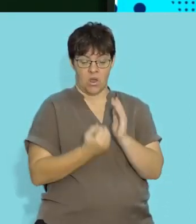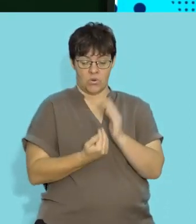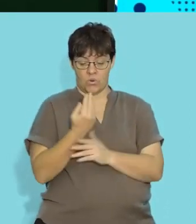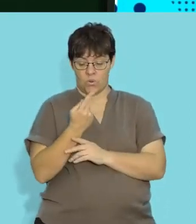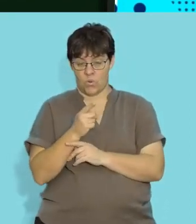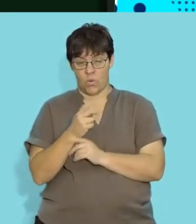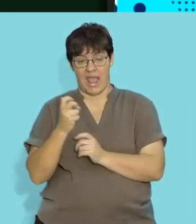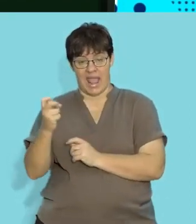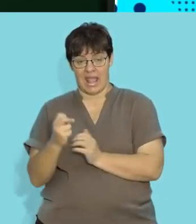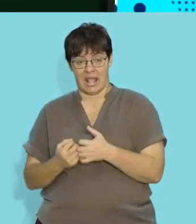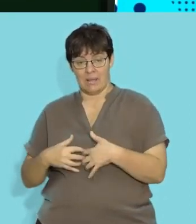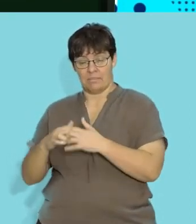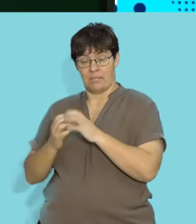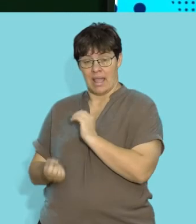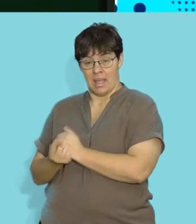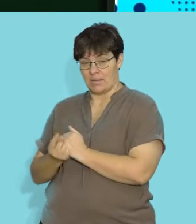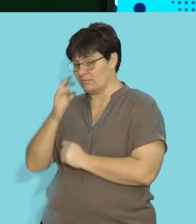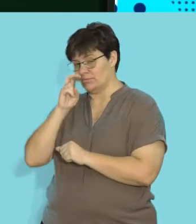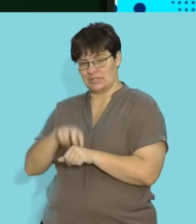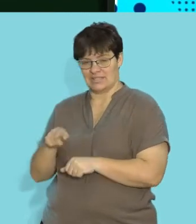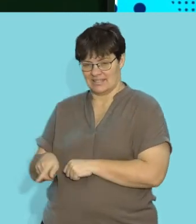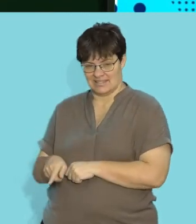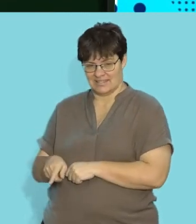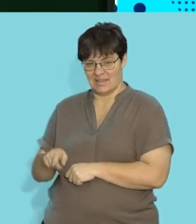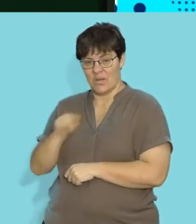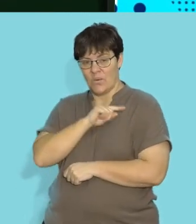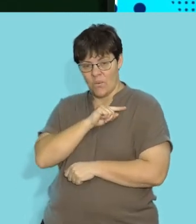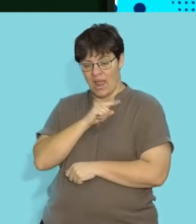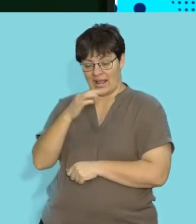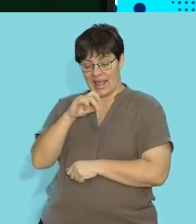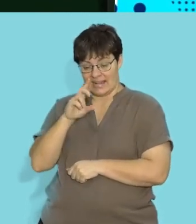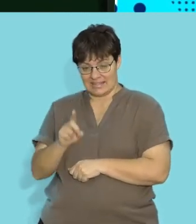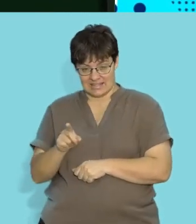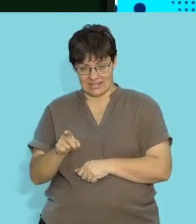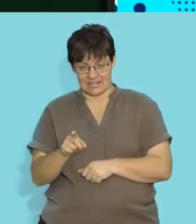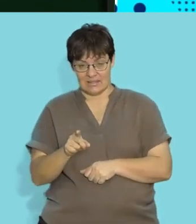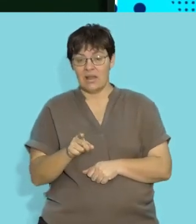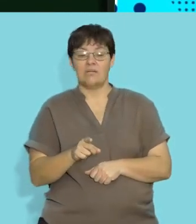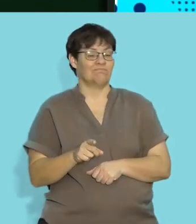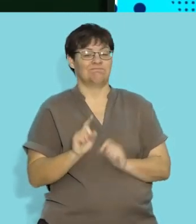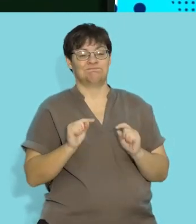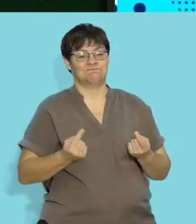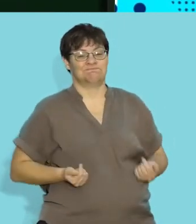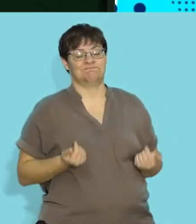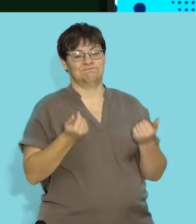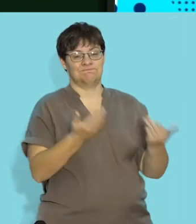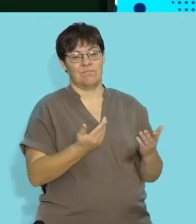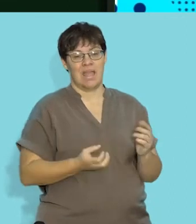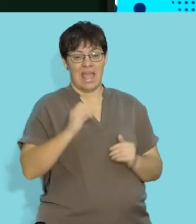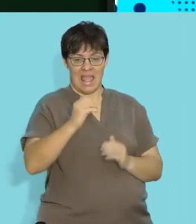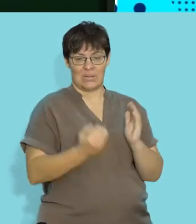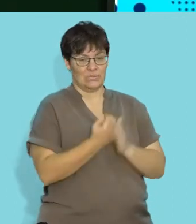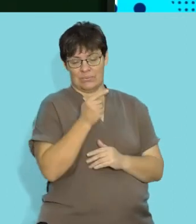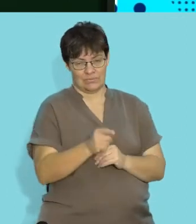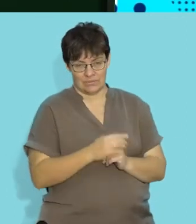new formation of a new egg is not there, and hence the pituitary gland will not be able to produce